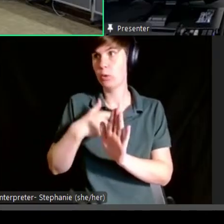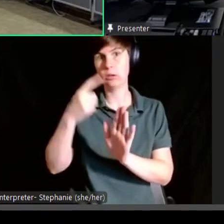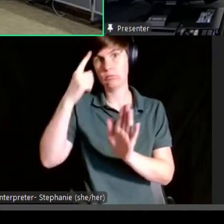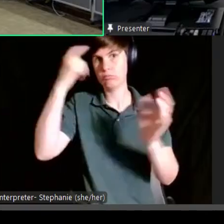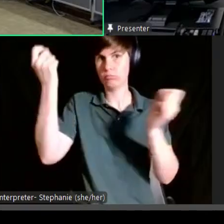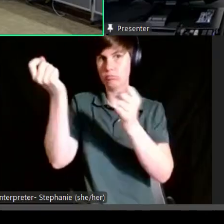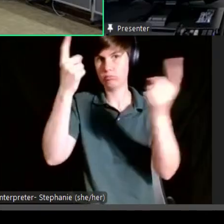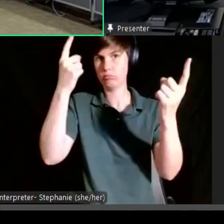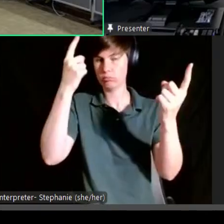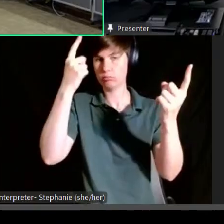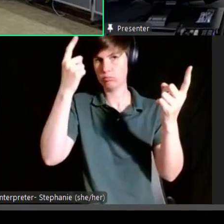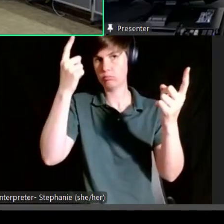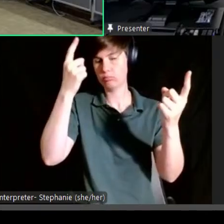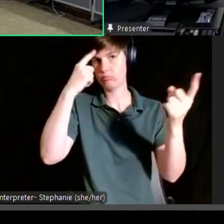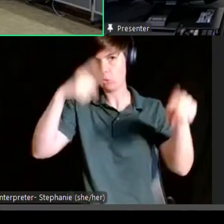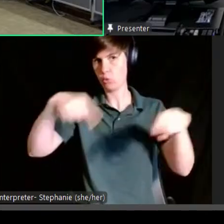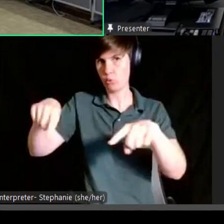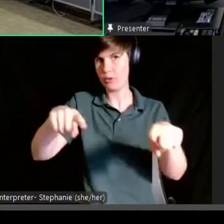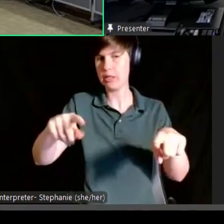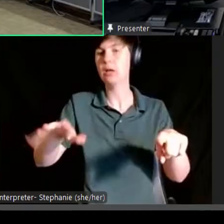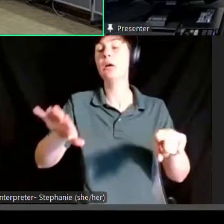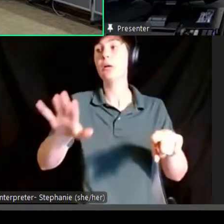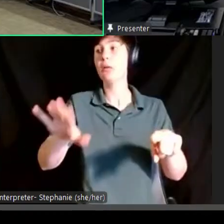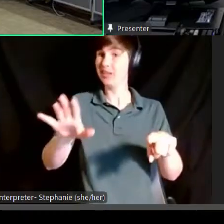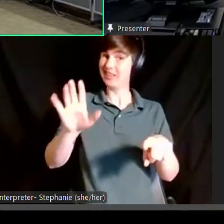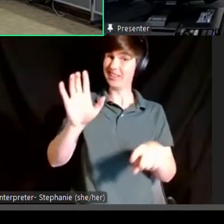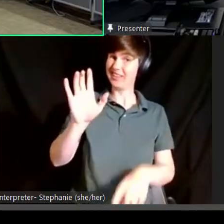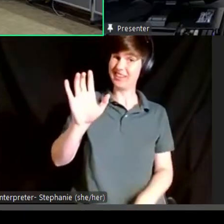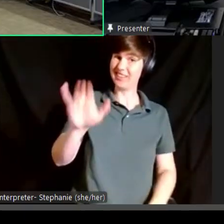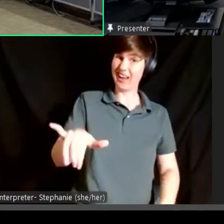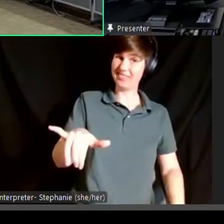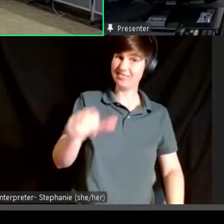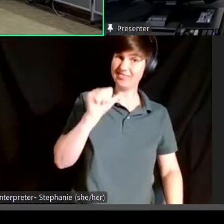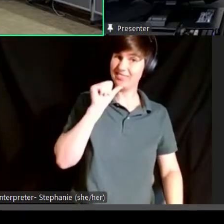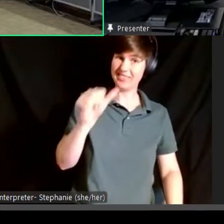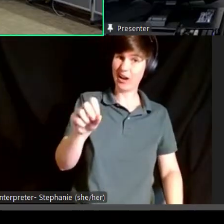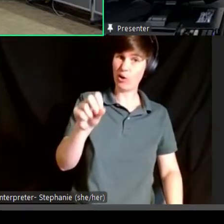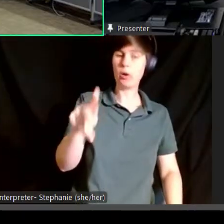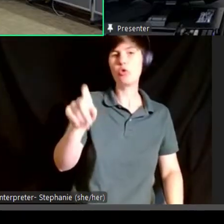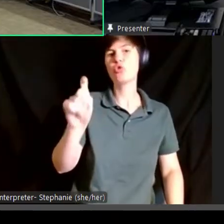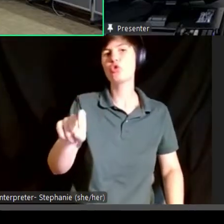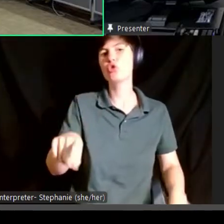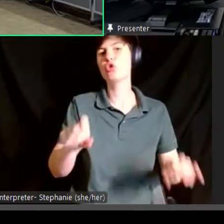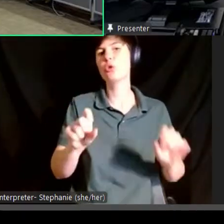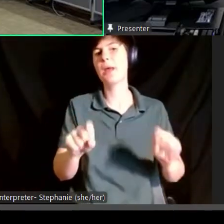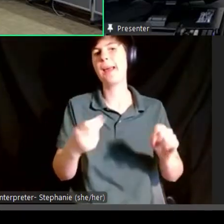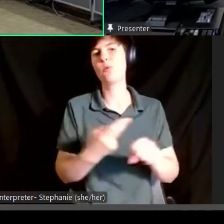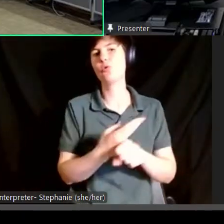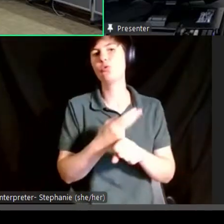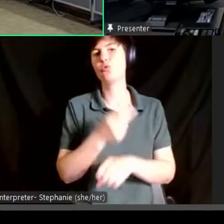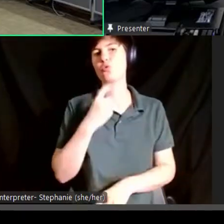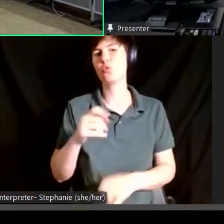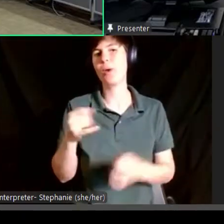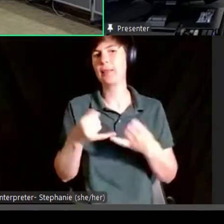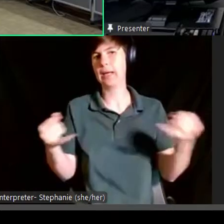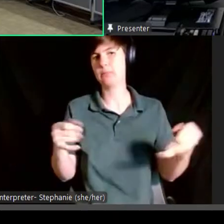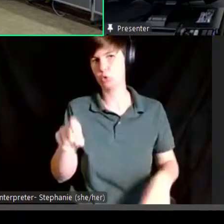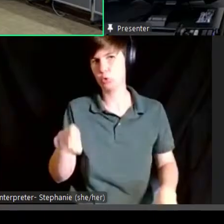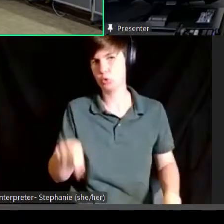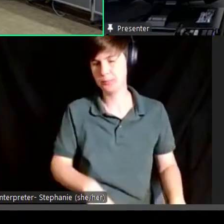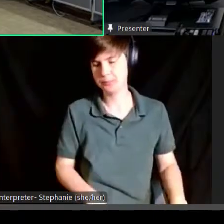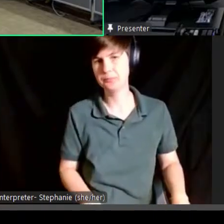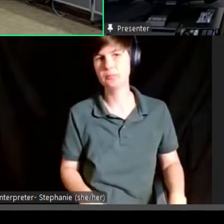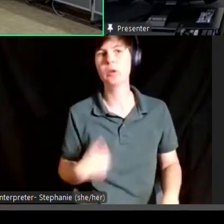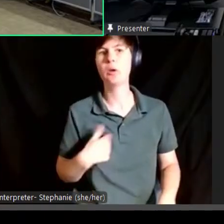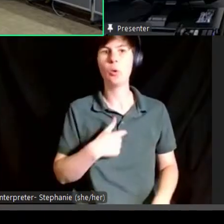but yeah, that's not okay. And you should be able to use the red line. So we'll follow up, but yeah, hear you and we'll push